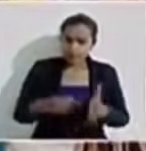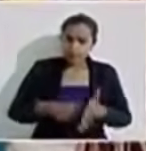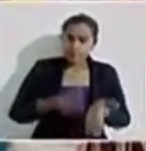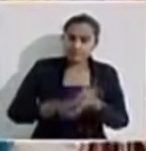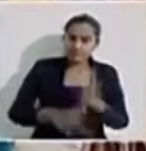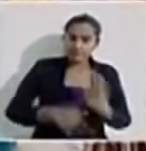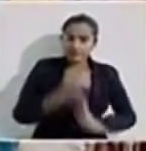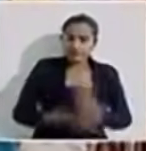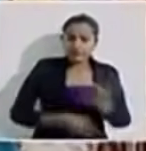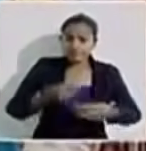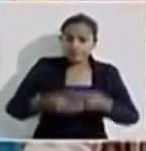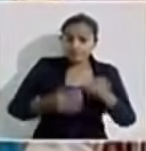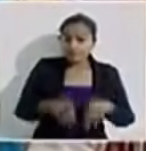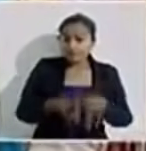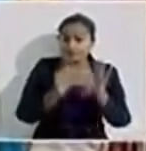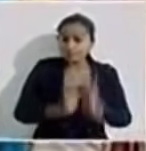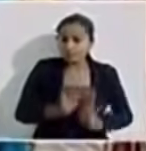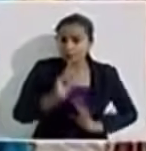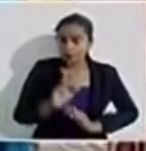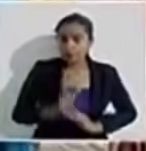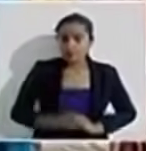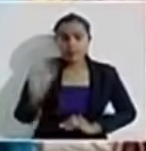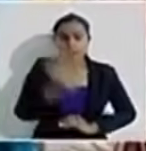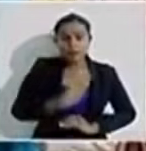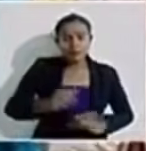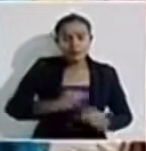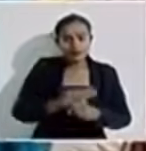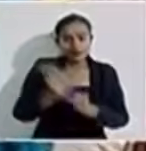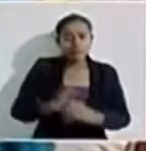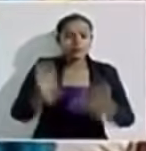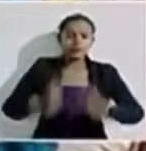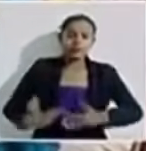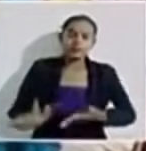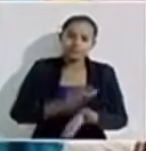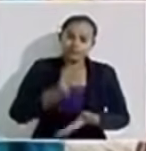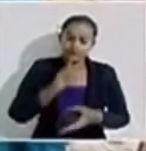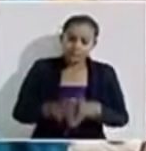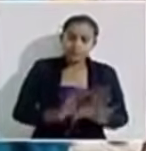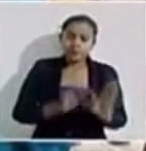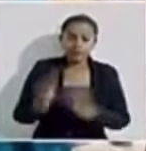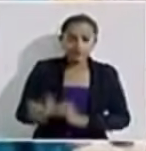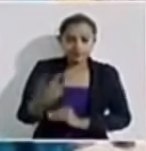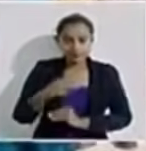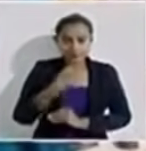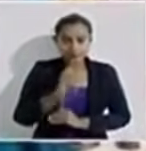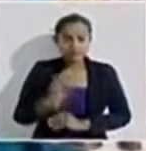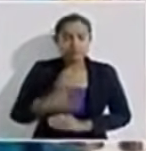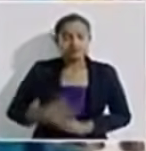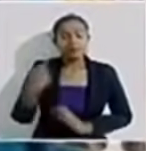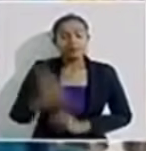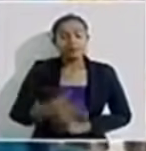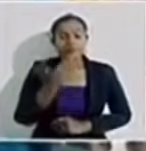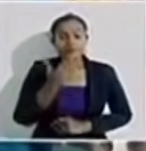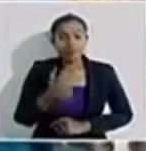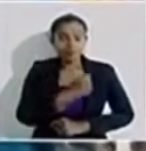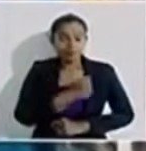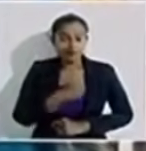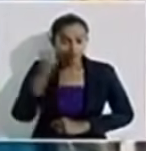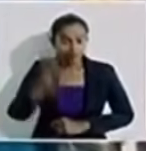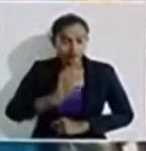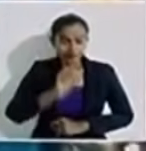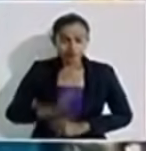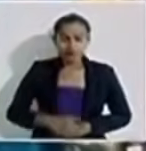the global COVID-19 pandemic. In a statement, the US Embassy said, quote, "The United States remains committed to a secure